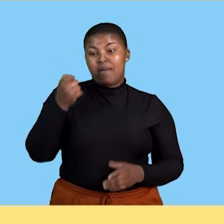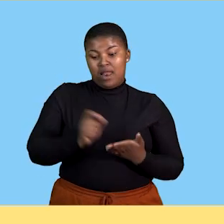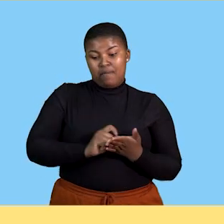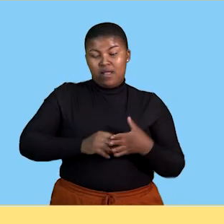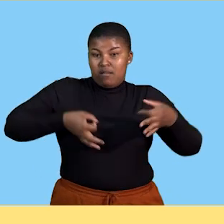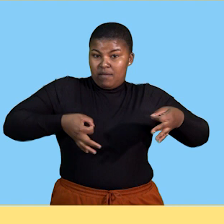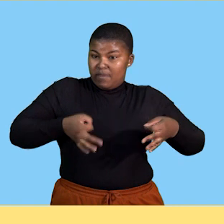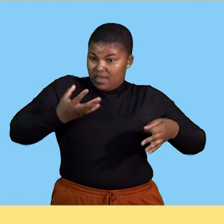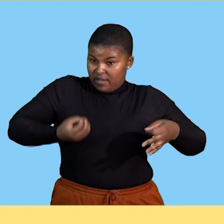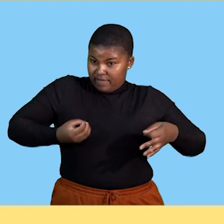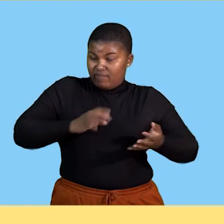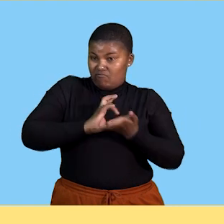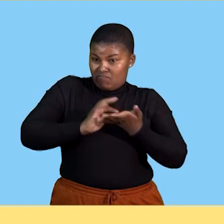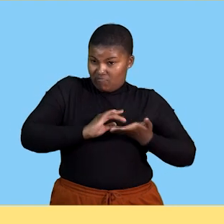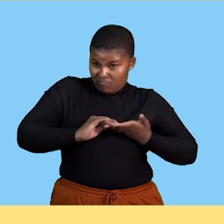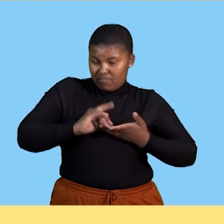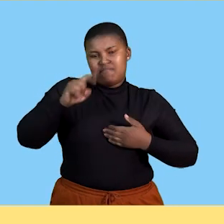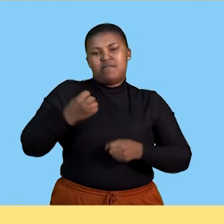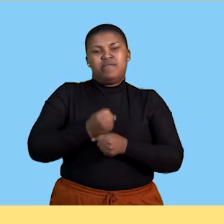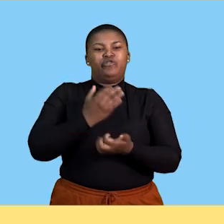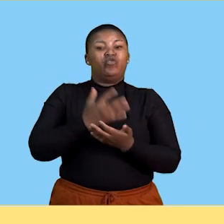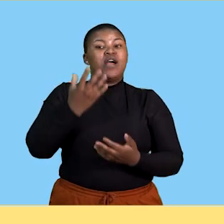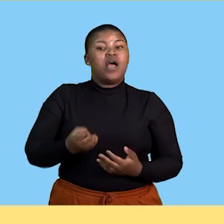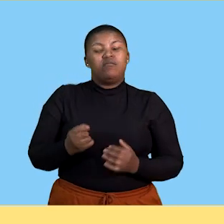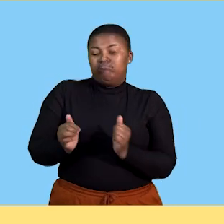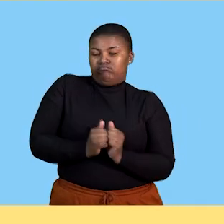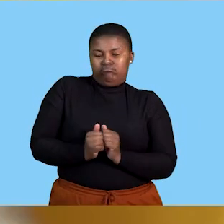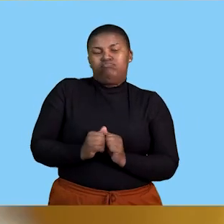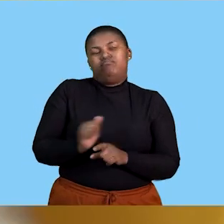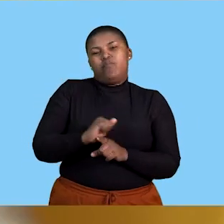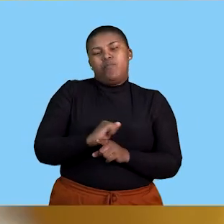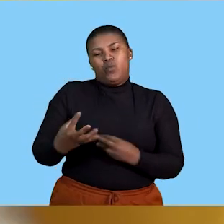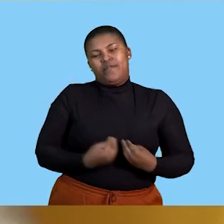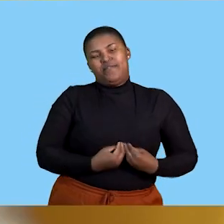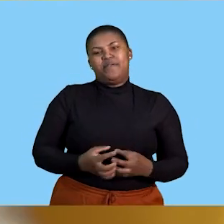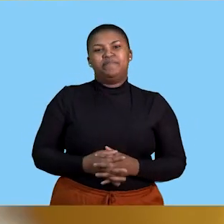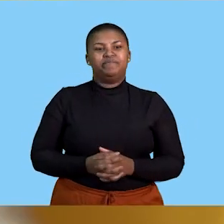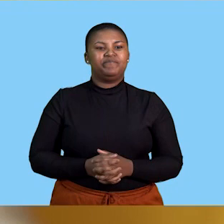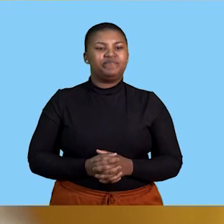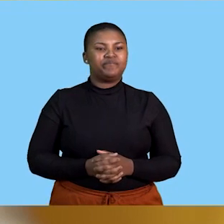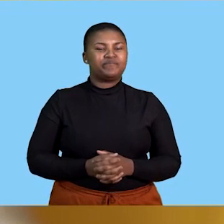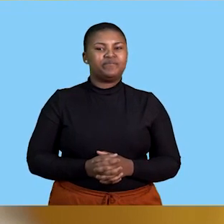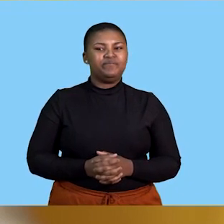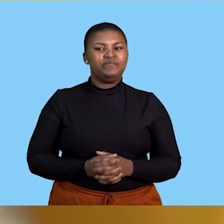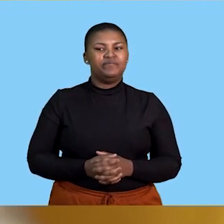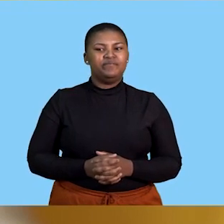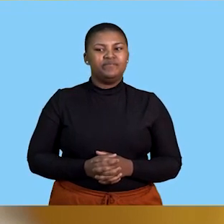pen, pencil, calculate, and somewhere to write so that we can move together in today's class. Let's begin.